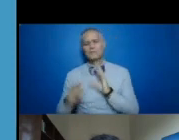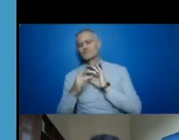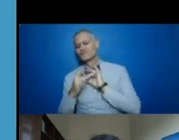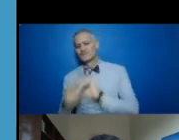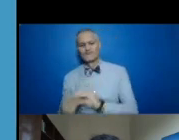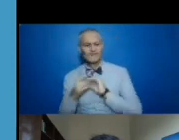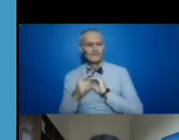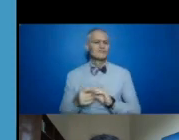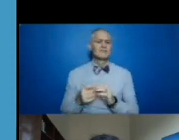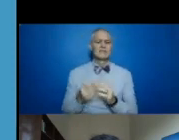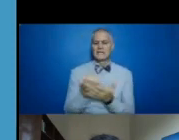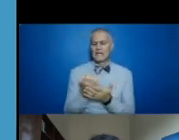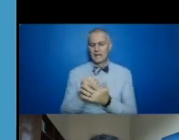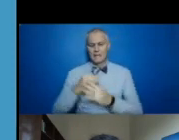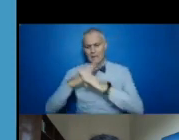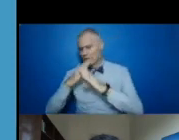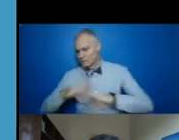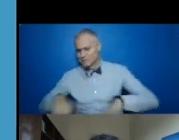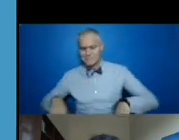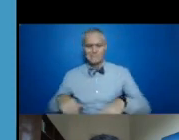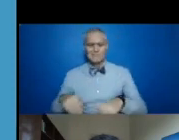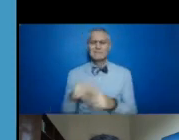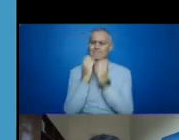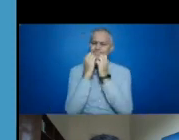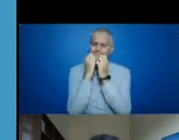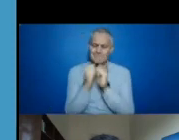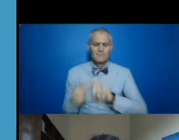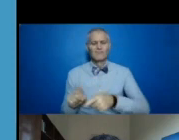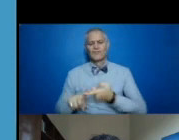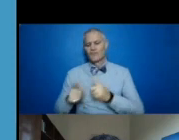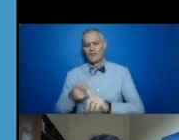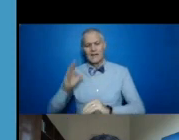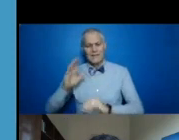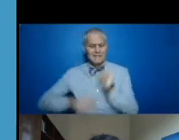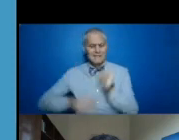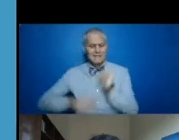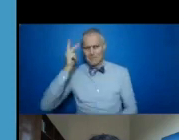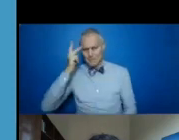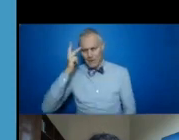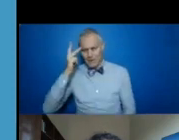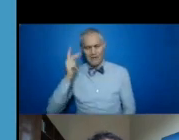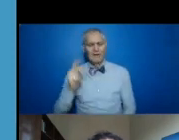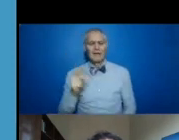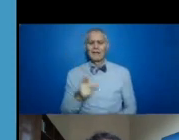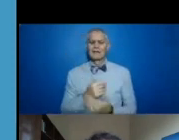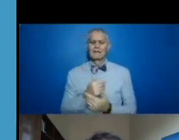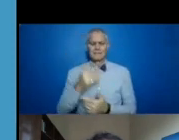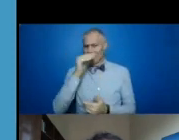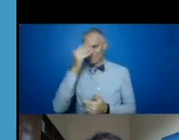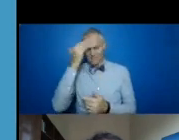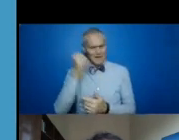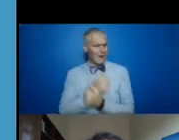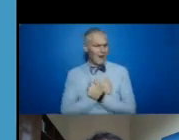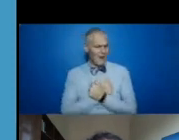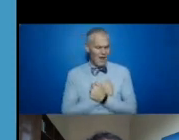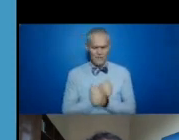economic barriers. People cared more about friendship than about politics, and they had not forgotten an ethic of love.